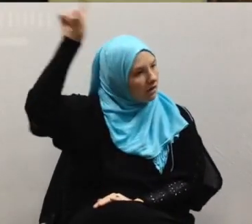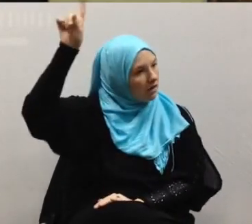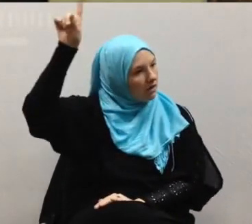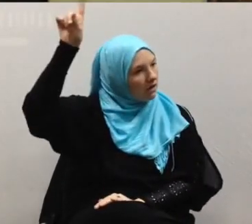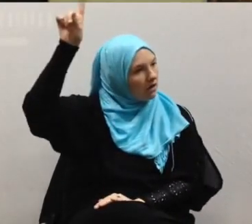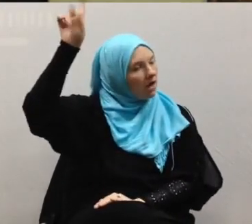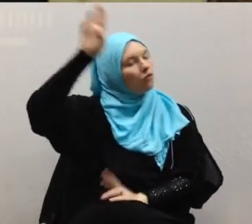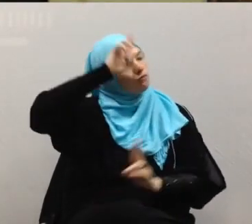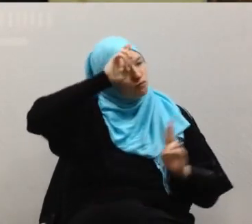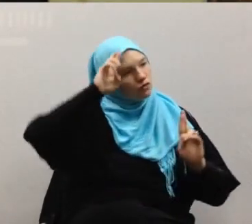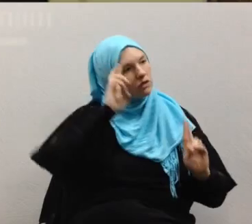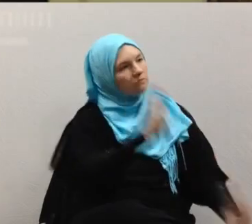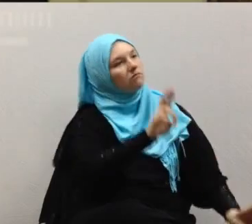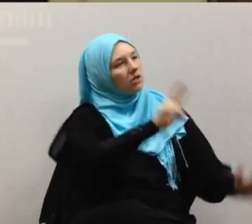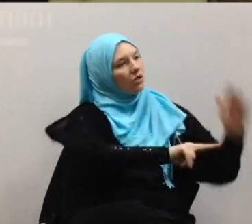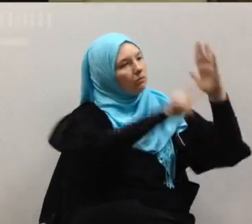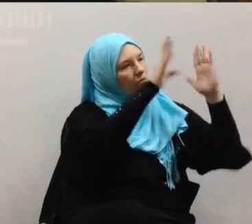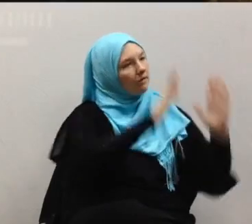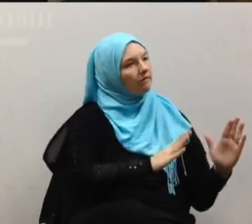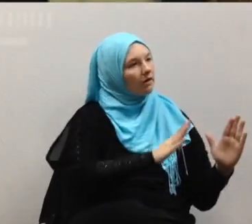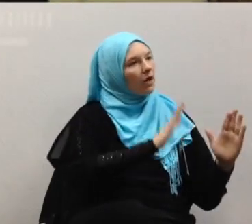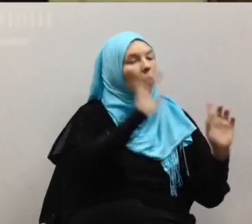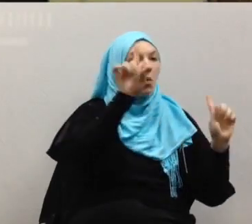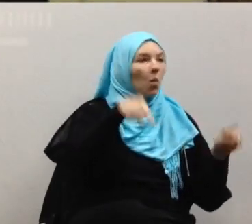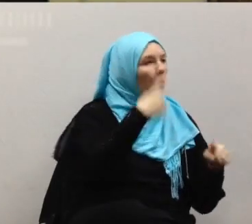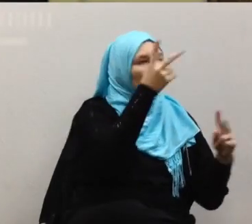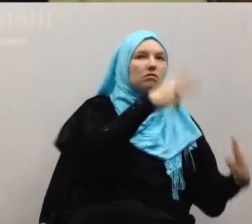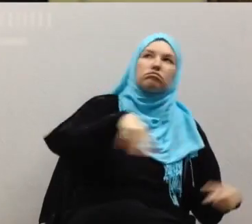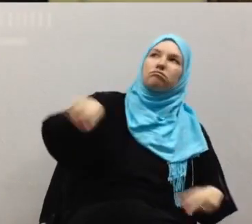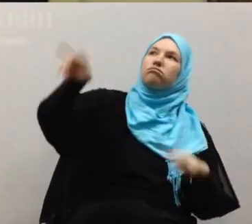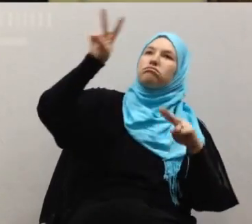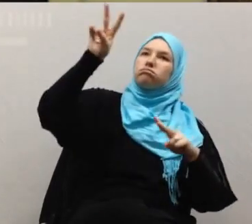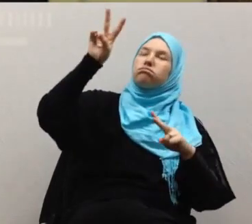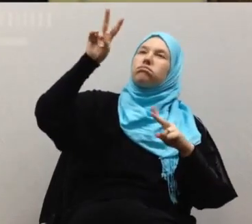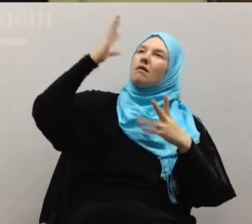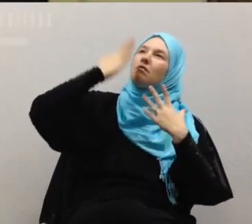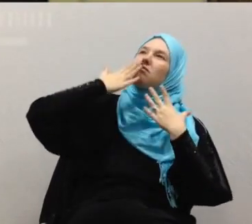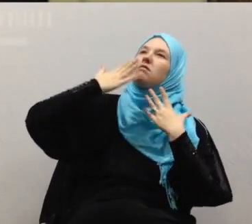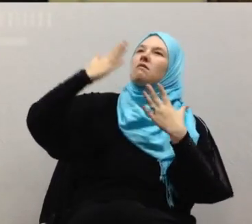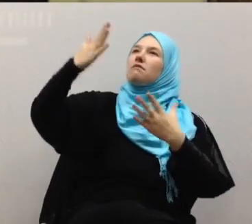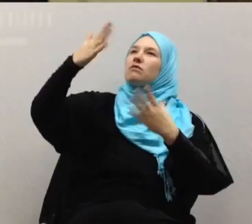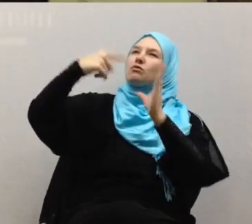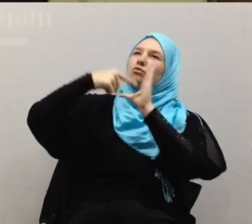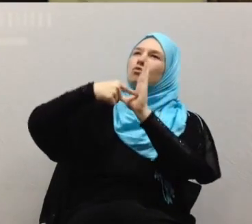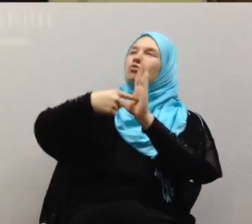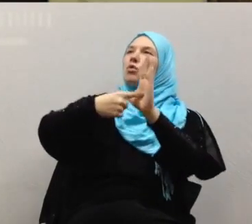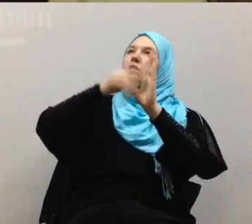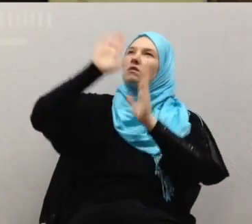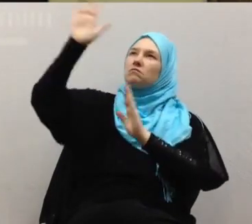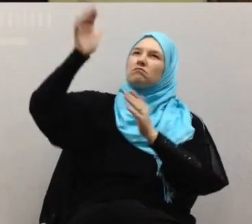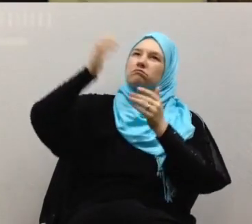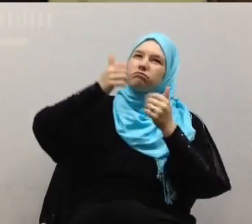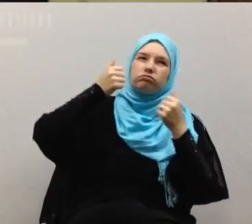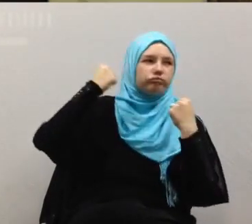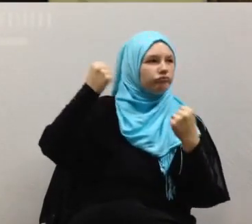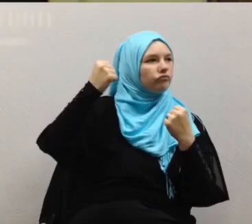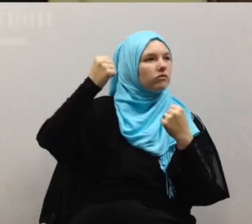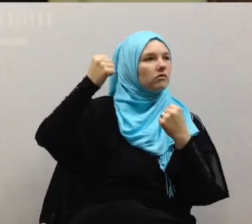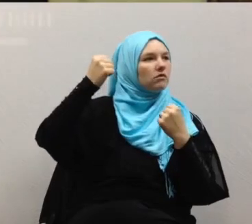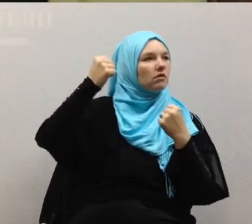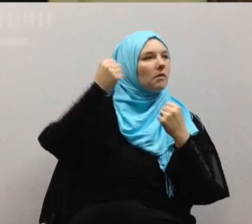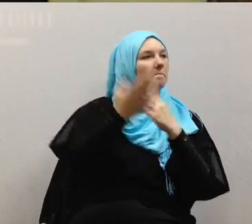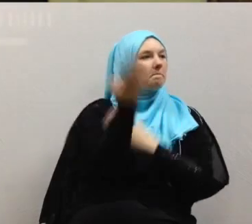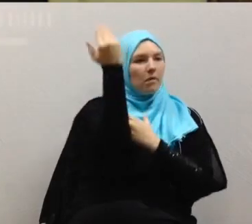and exalt Allah morning and afternoon. This is the life of the Muslim. The life of the Muslim is